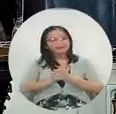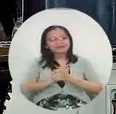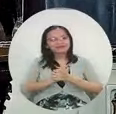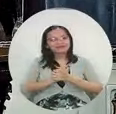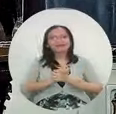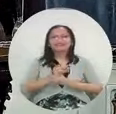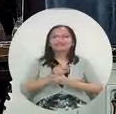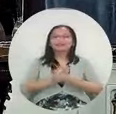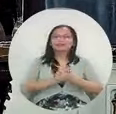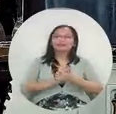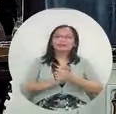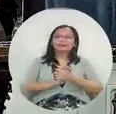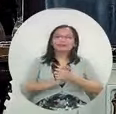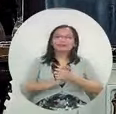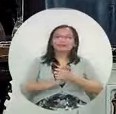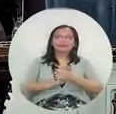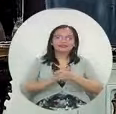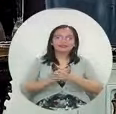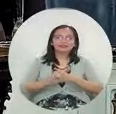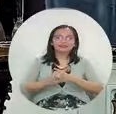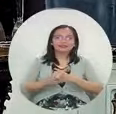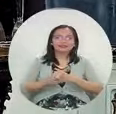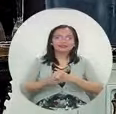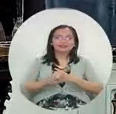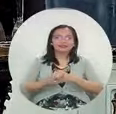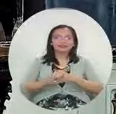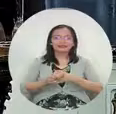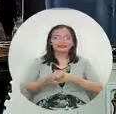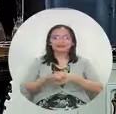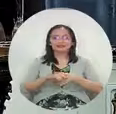And you know, all of that, it is summary, Bible.